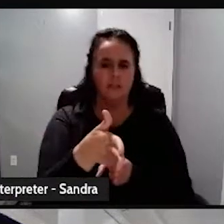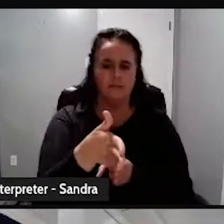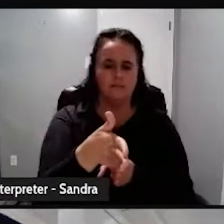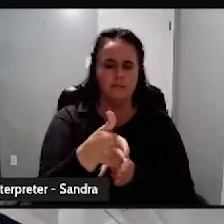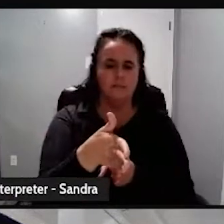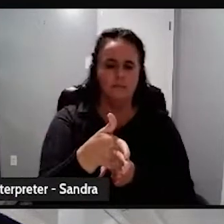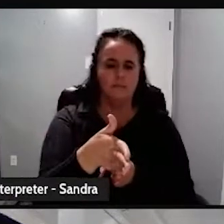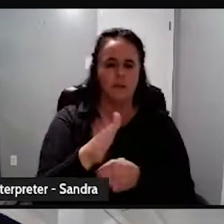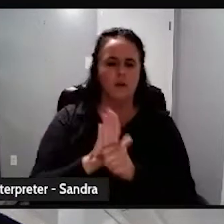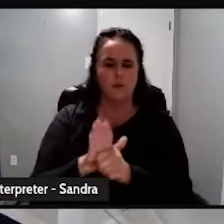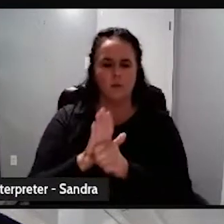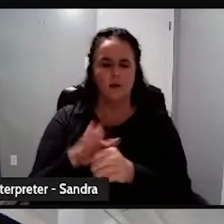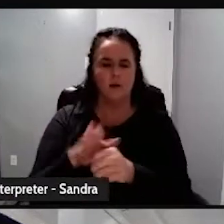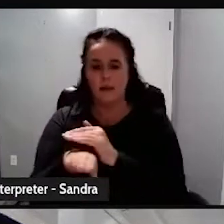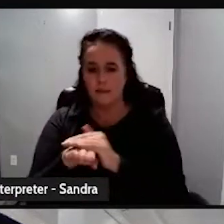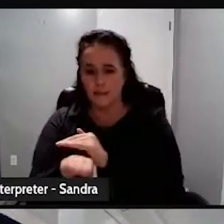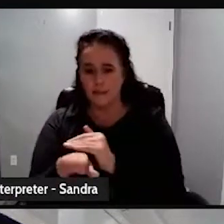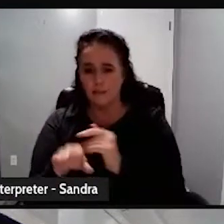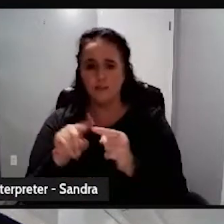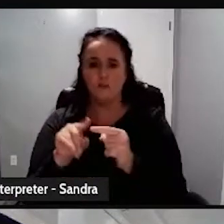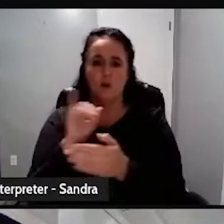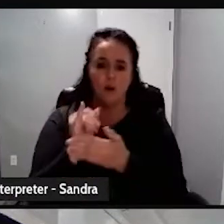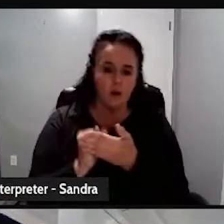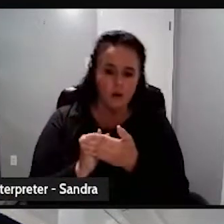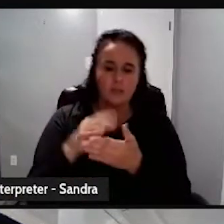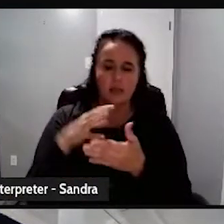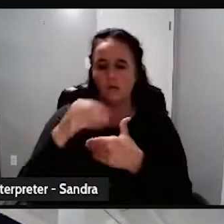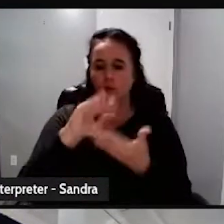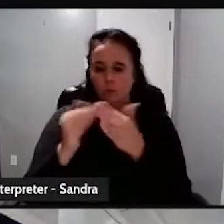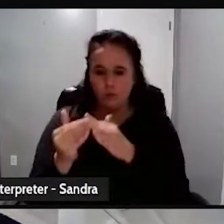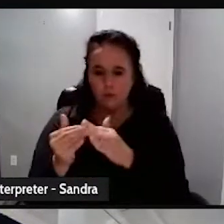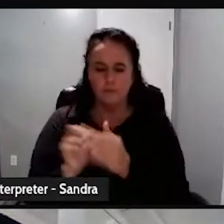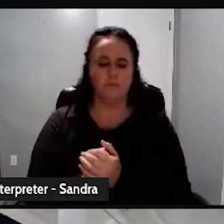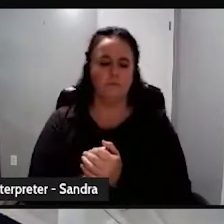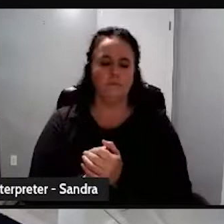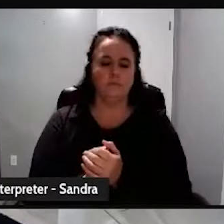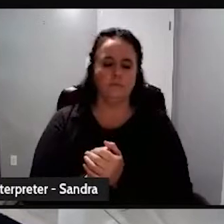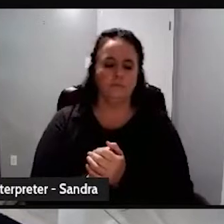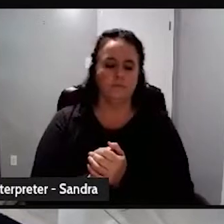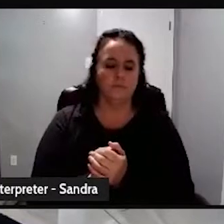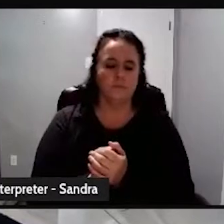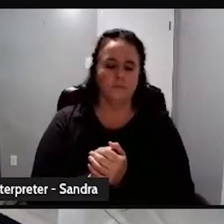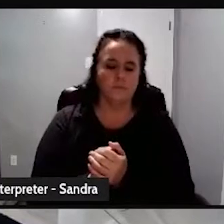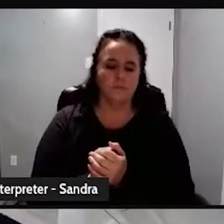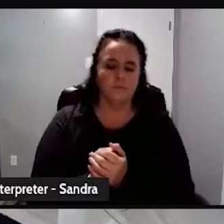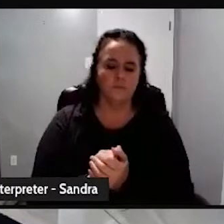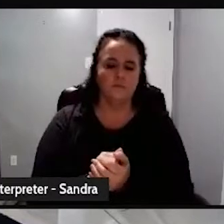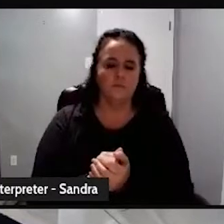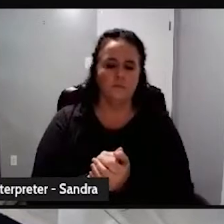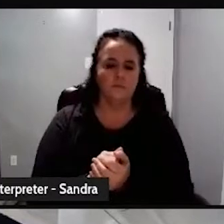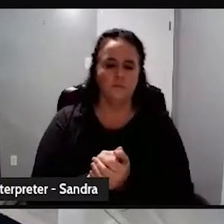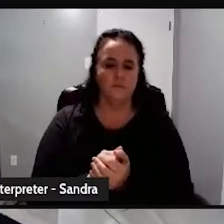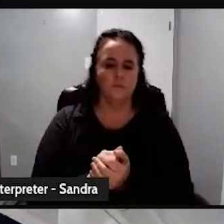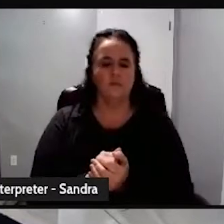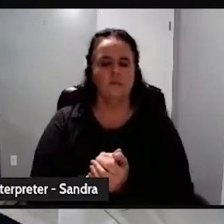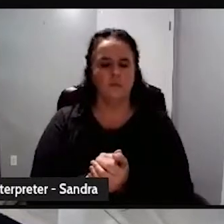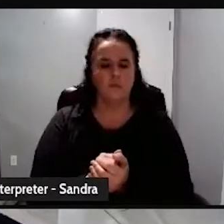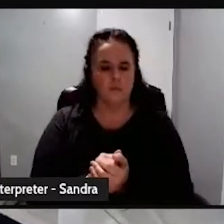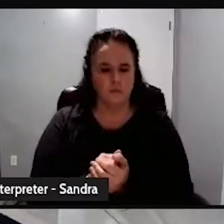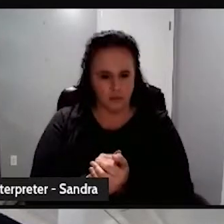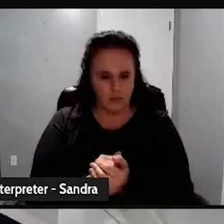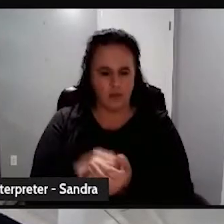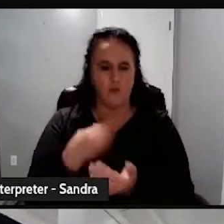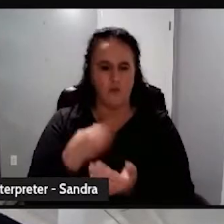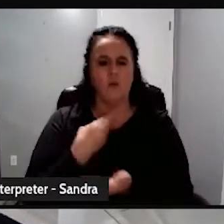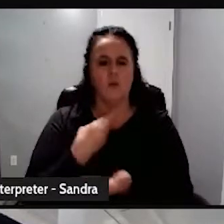promoting access to arts in the community and serving as a resource to